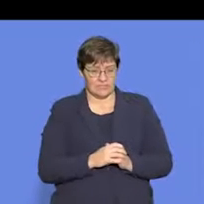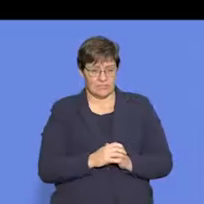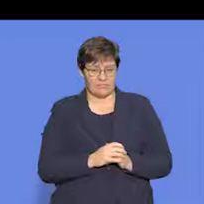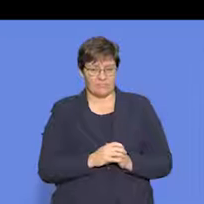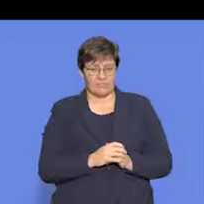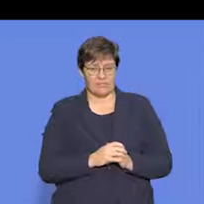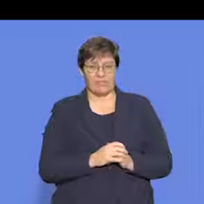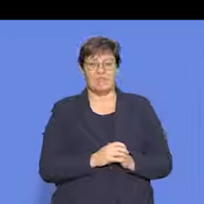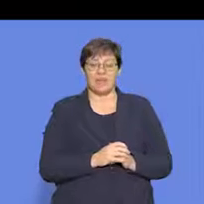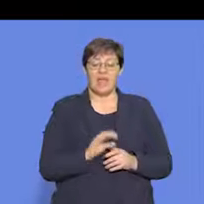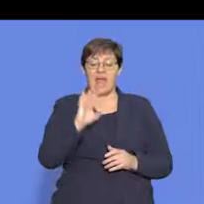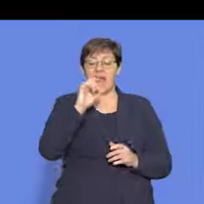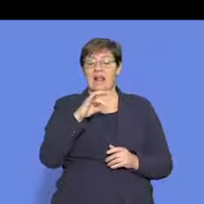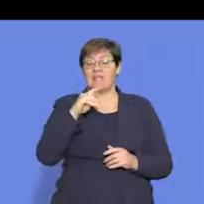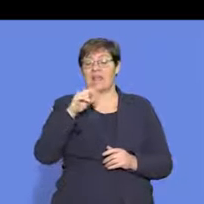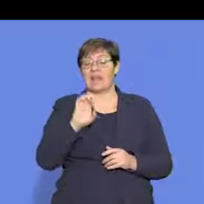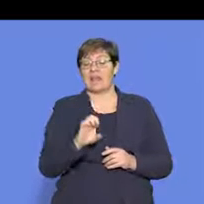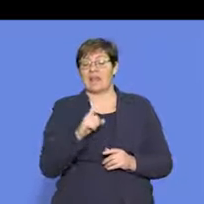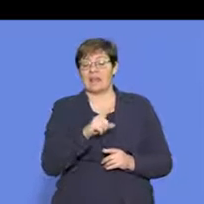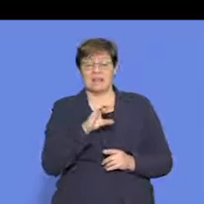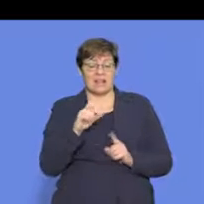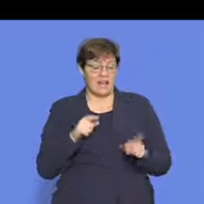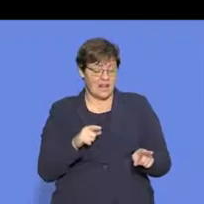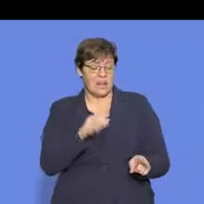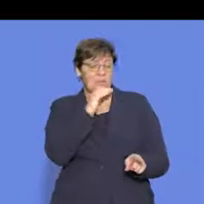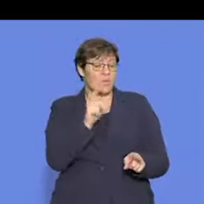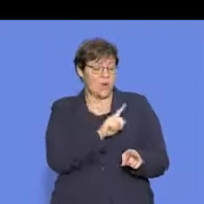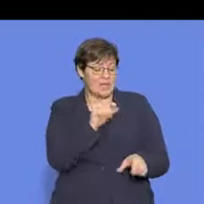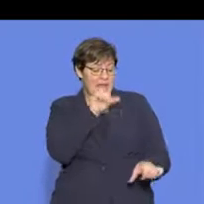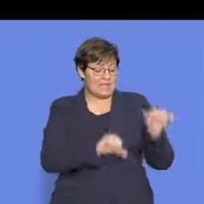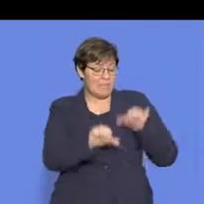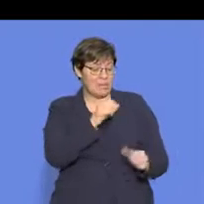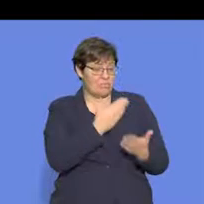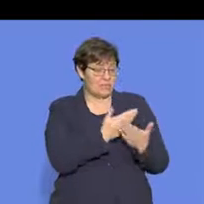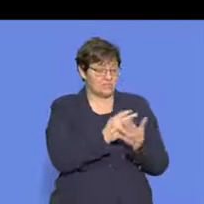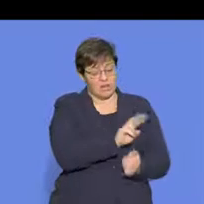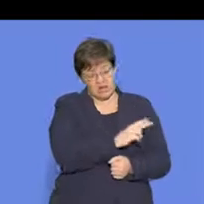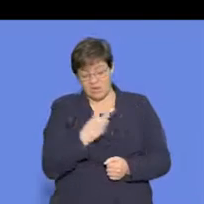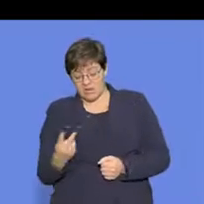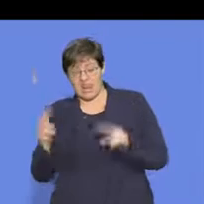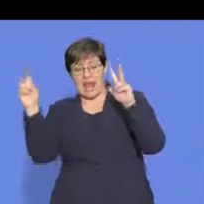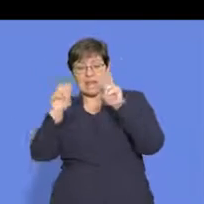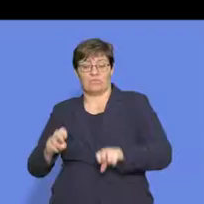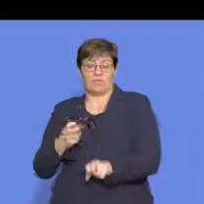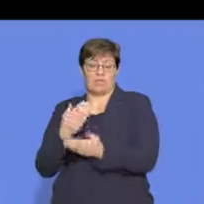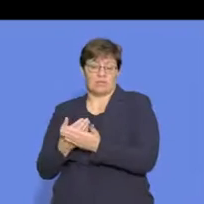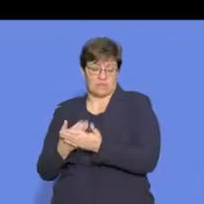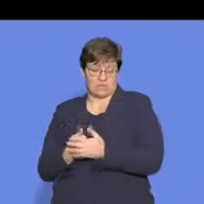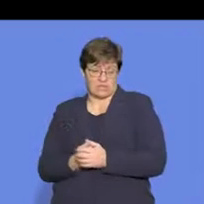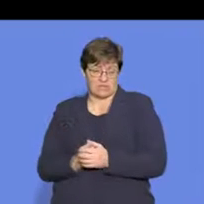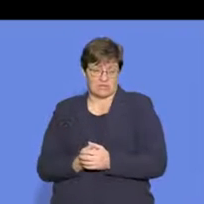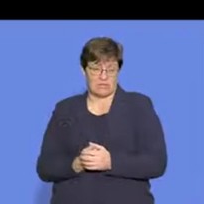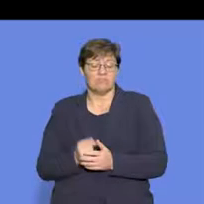electrode. Let's just summarize some details of the galvanic cell. Please remember the galvanic cell transforms chemical